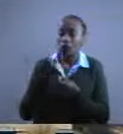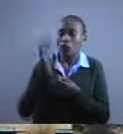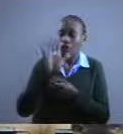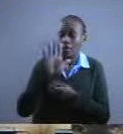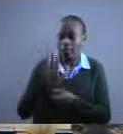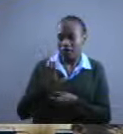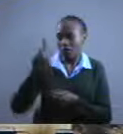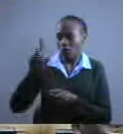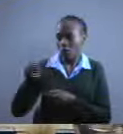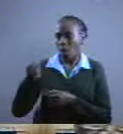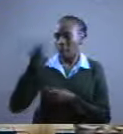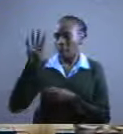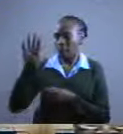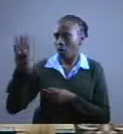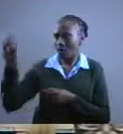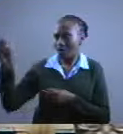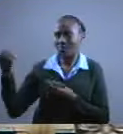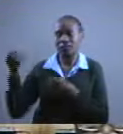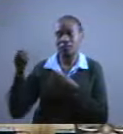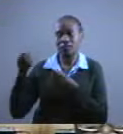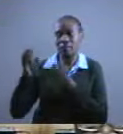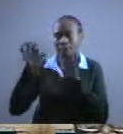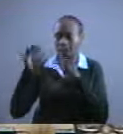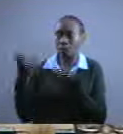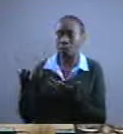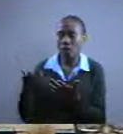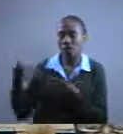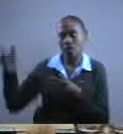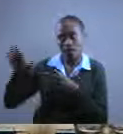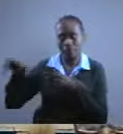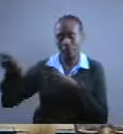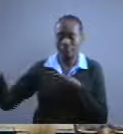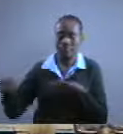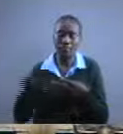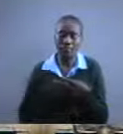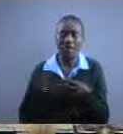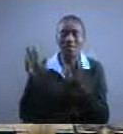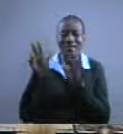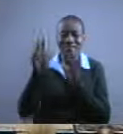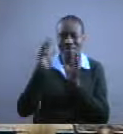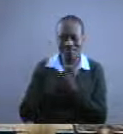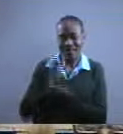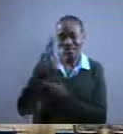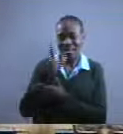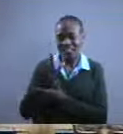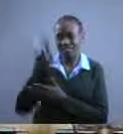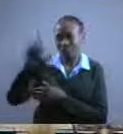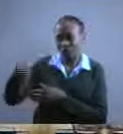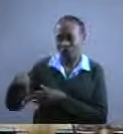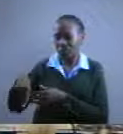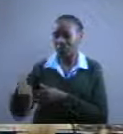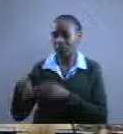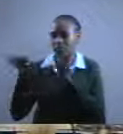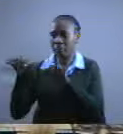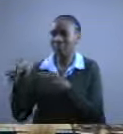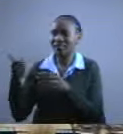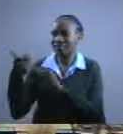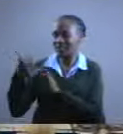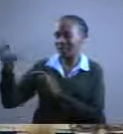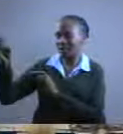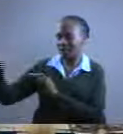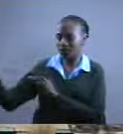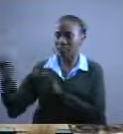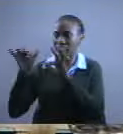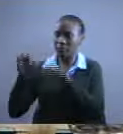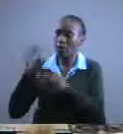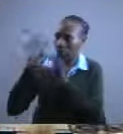51,413 people in the Hlabisa area and 18,600 people in the Ezibayeni area.